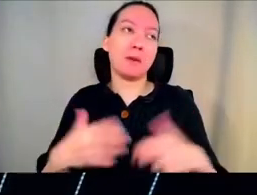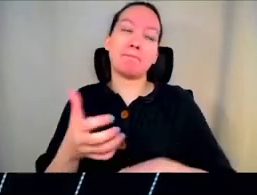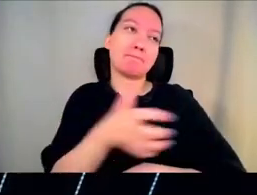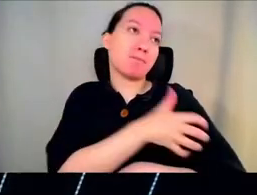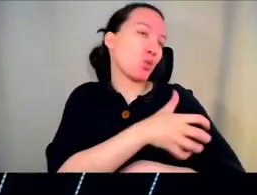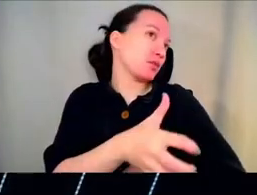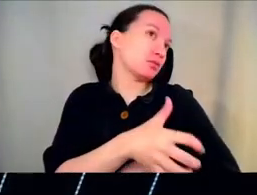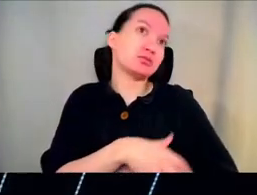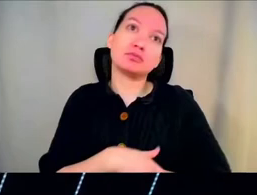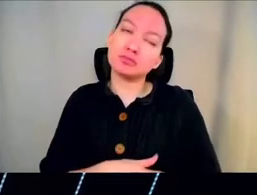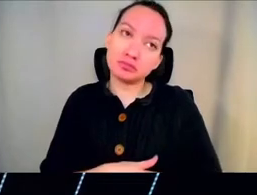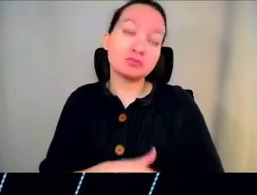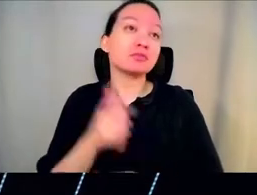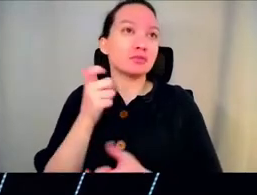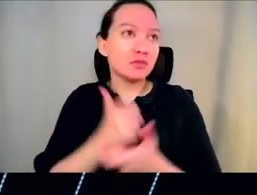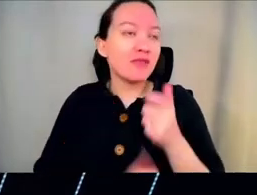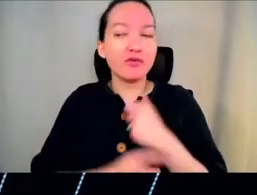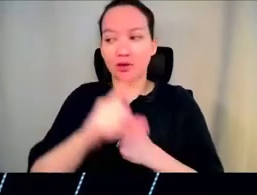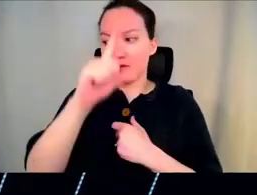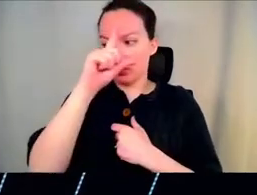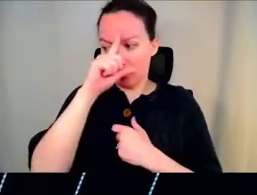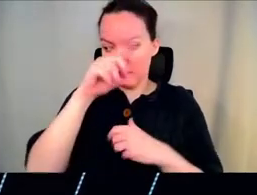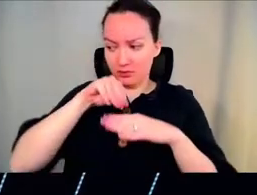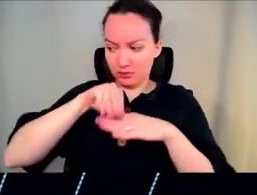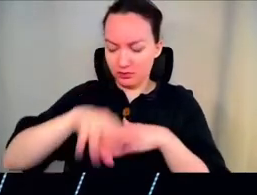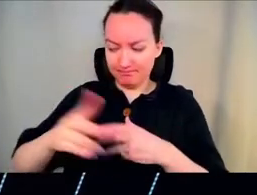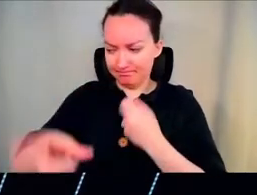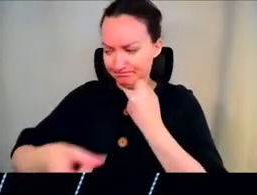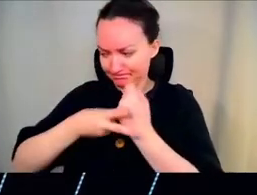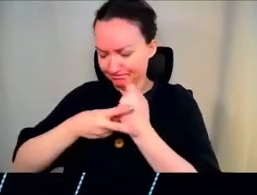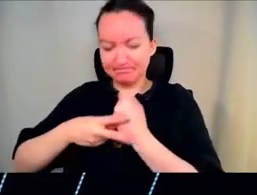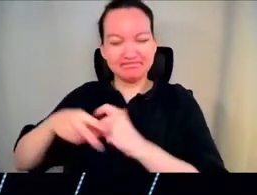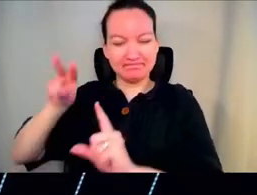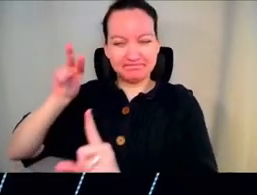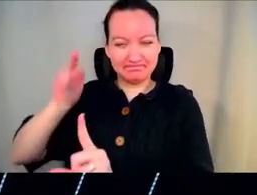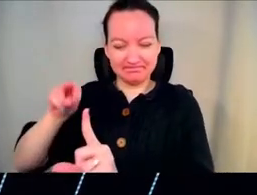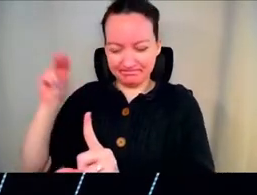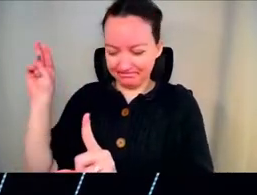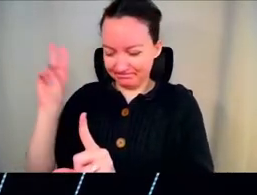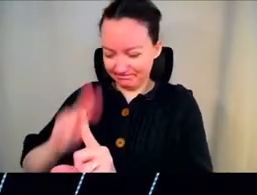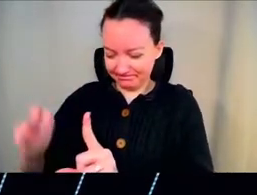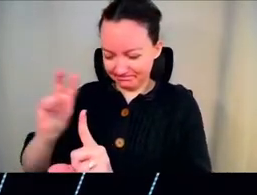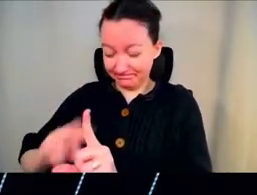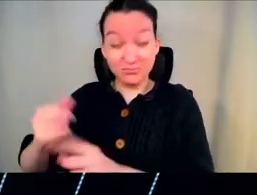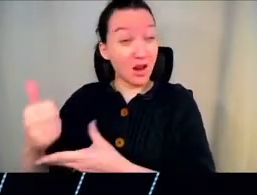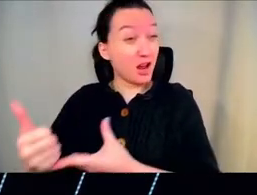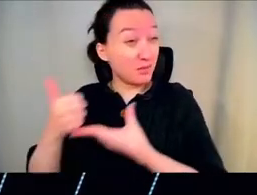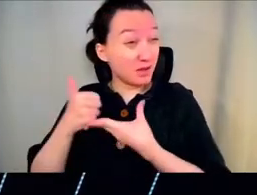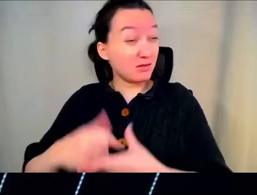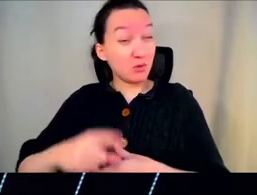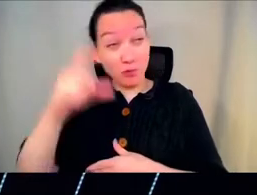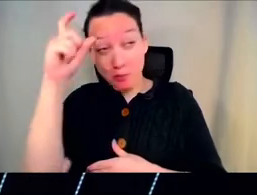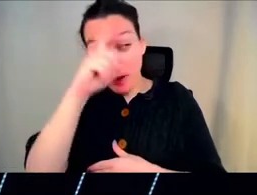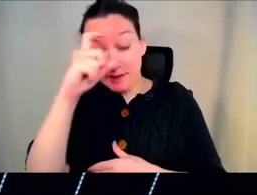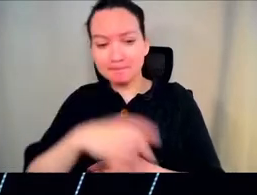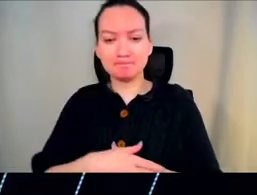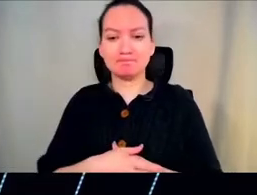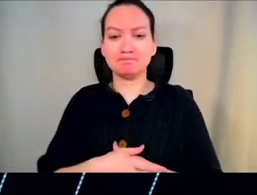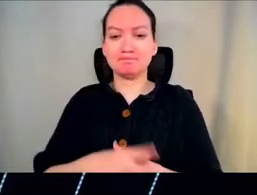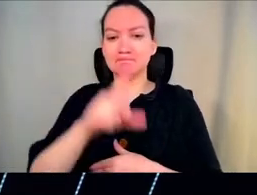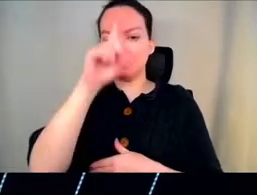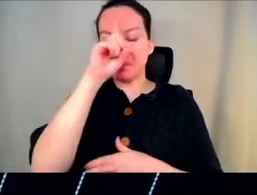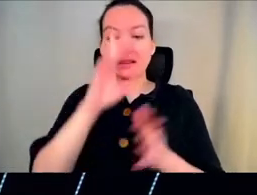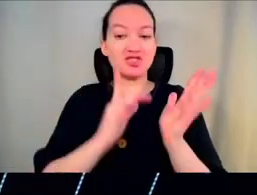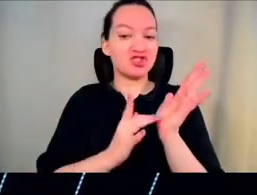powerful. Take every single thought captive, hold it under the light of Scripture. Is it helping me? Is it wise? Right? I think about Jesus.